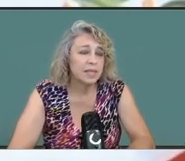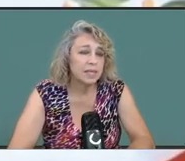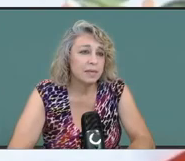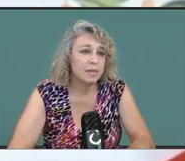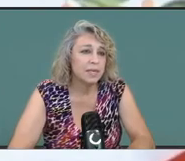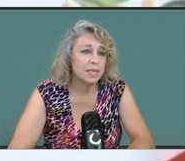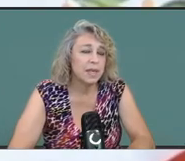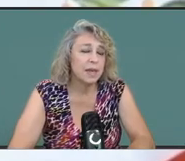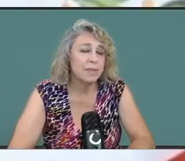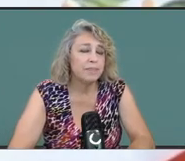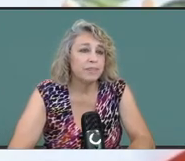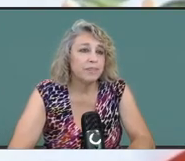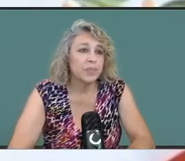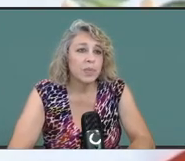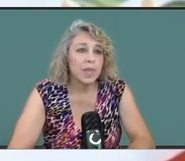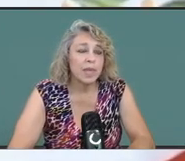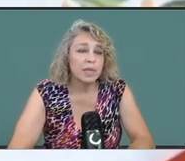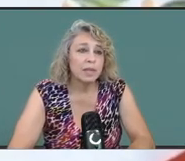mattering